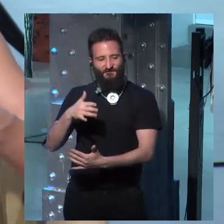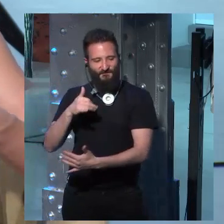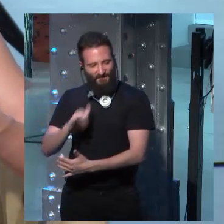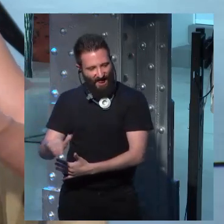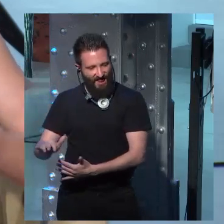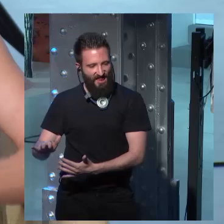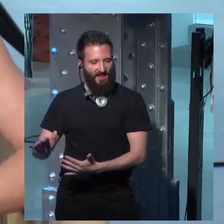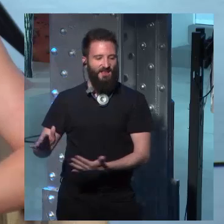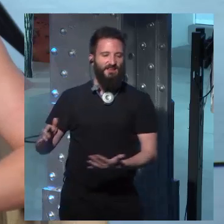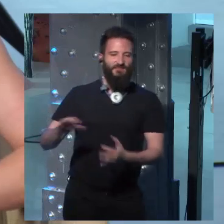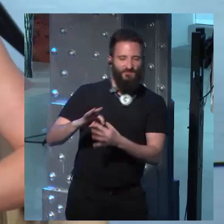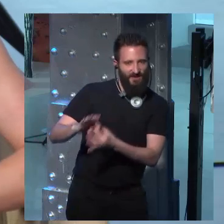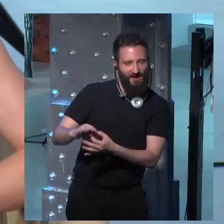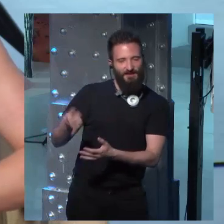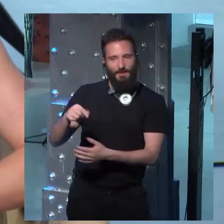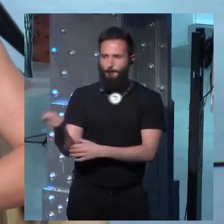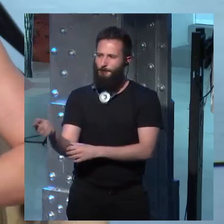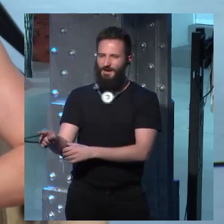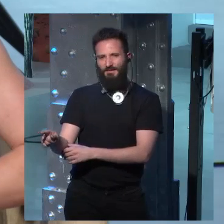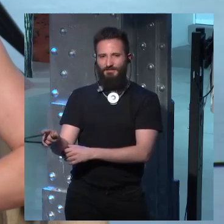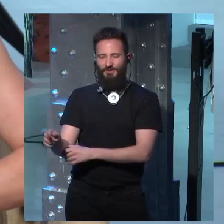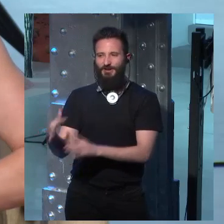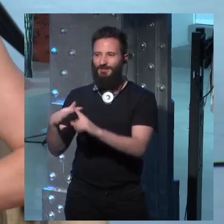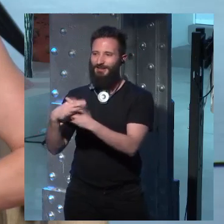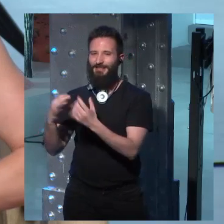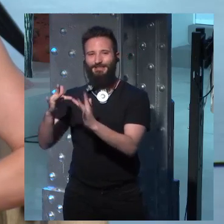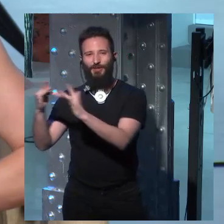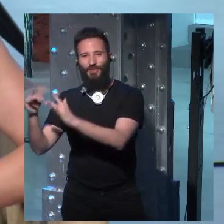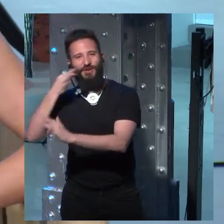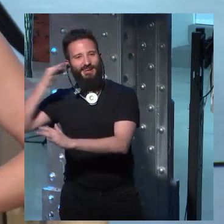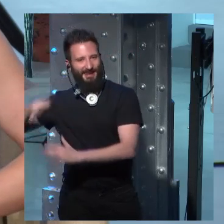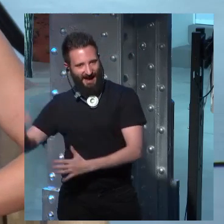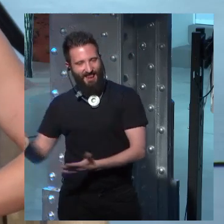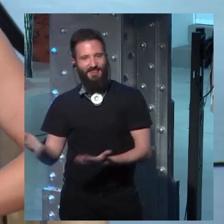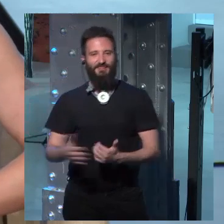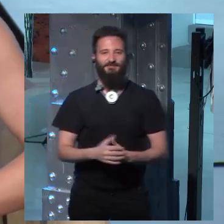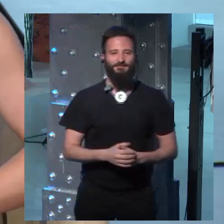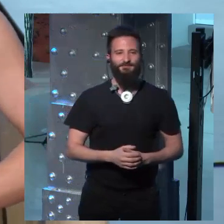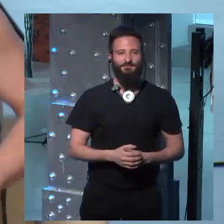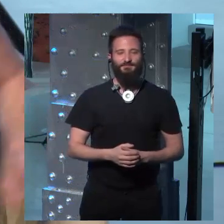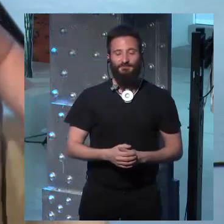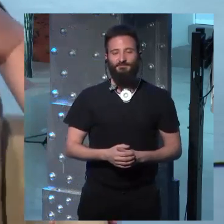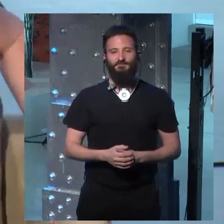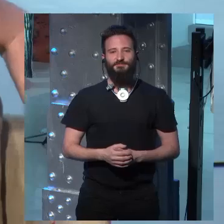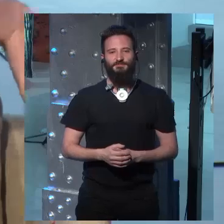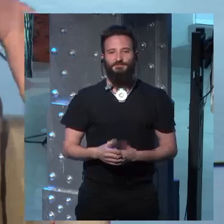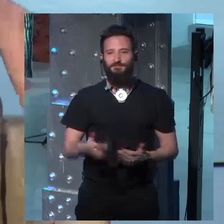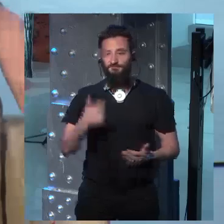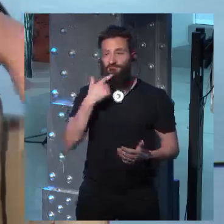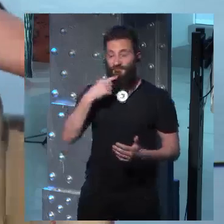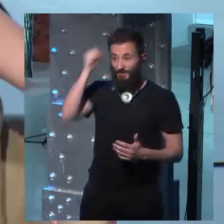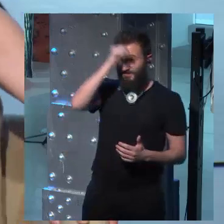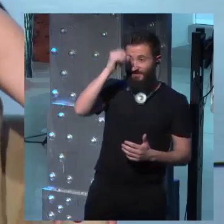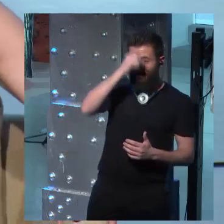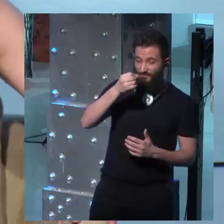And it's a really fun thing to play what's between the lines instead of having to say it all. Bueno, pues yo creo que con esta reflexión tan